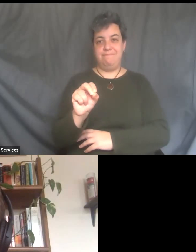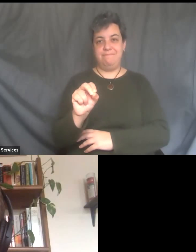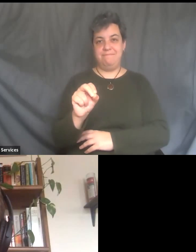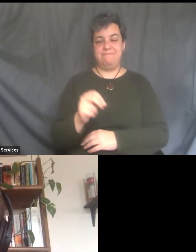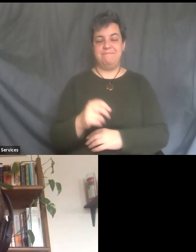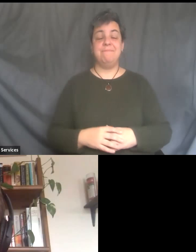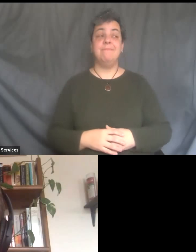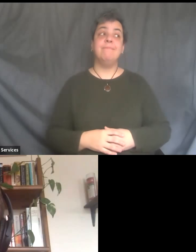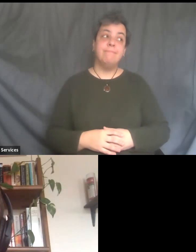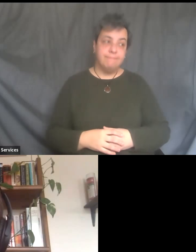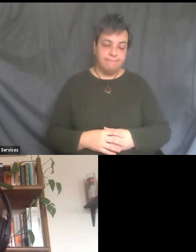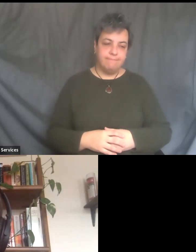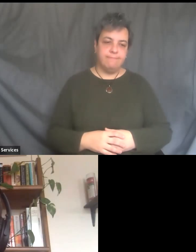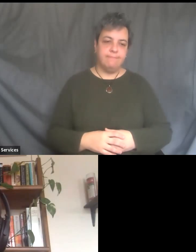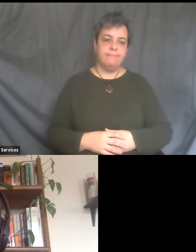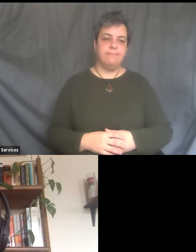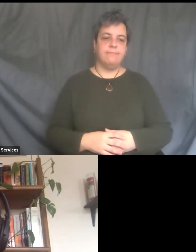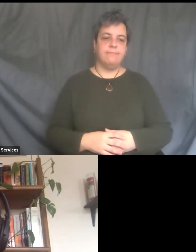Now, I know I've been hearing